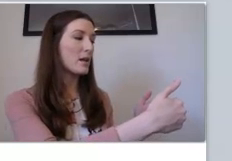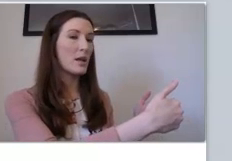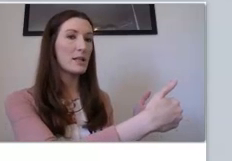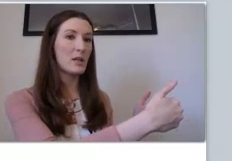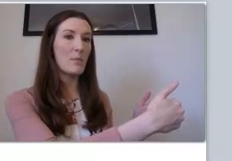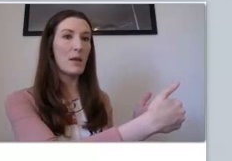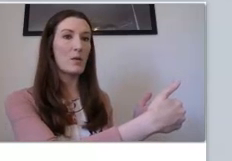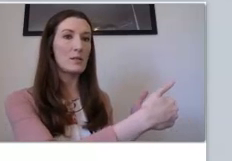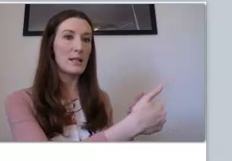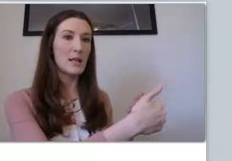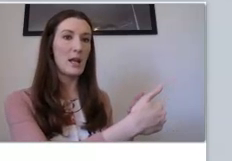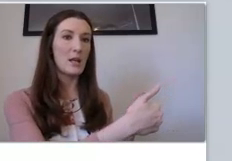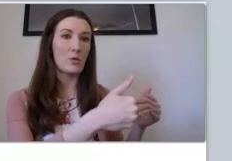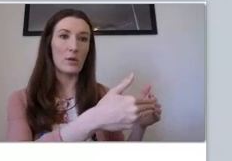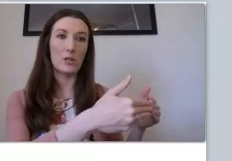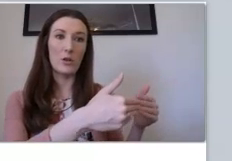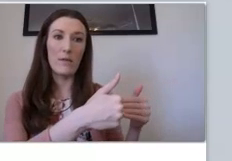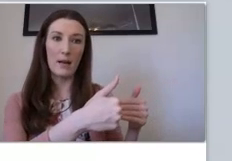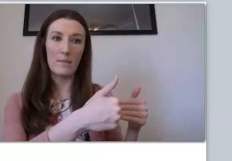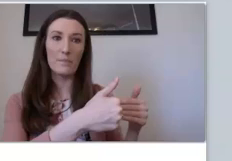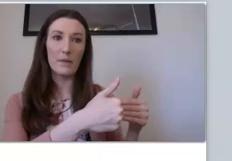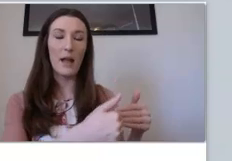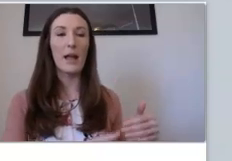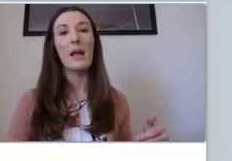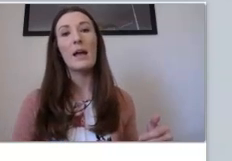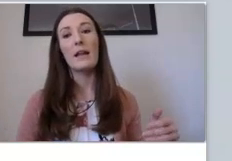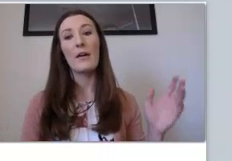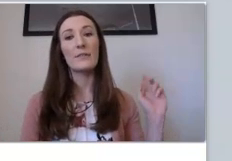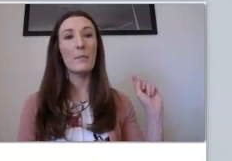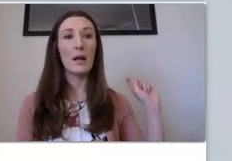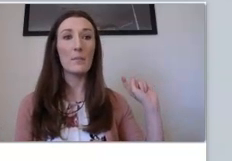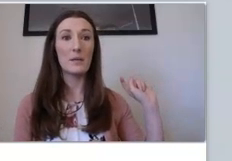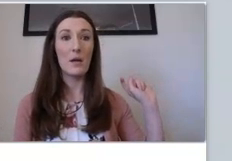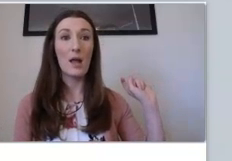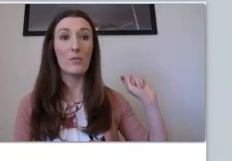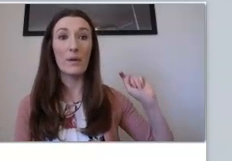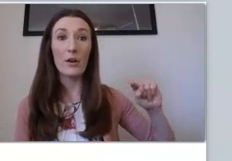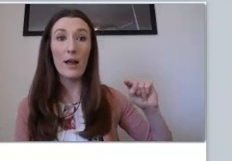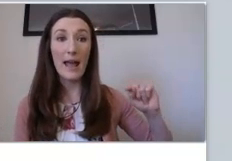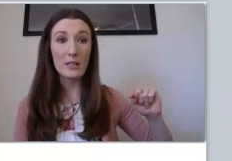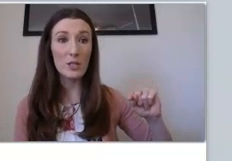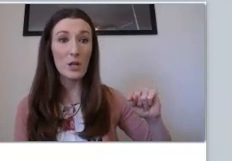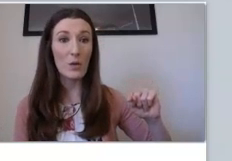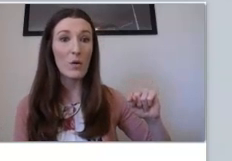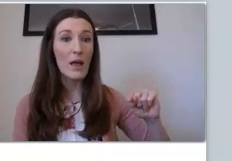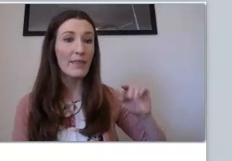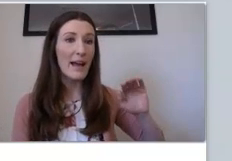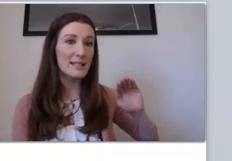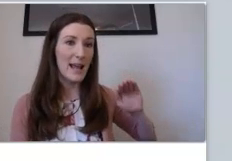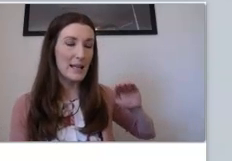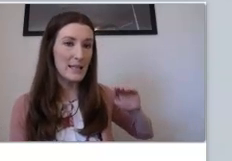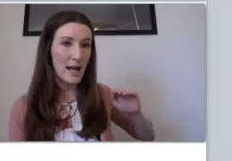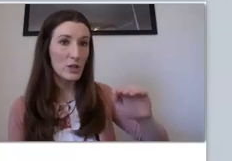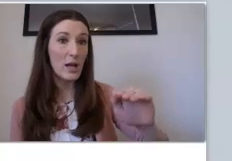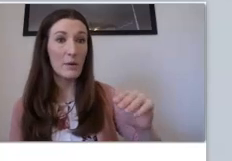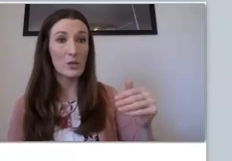right, it's going to be dented in towards your right. Okay, now if someone comes and rear ends you, that